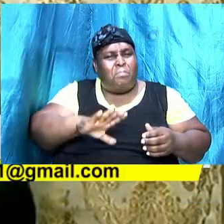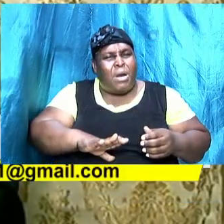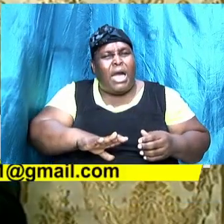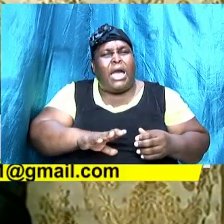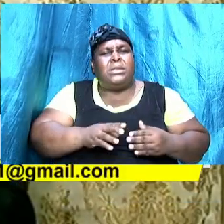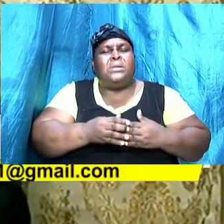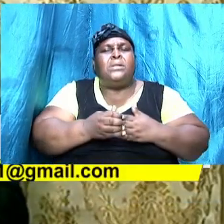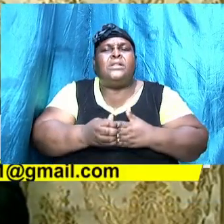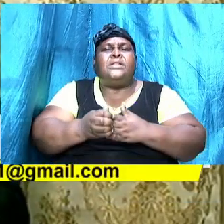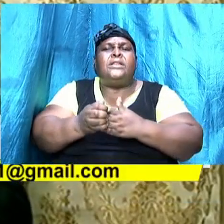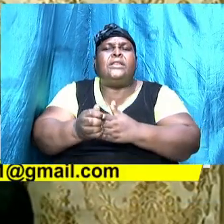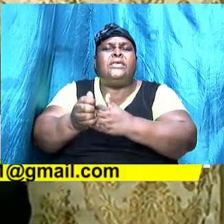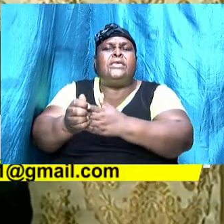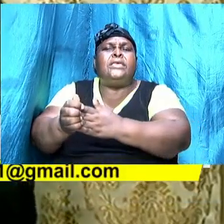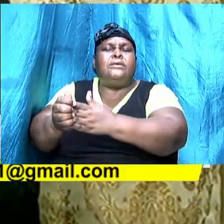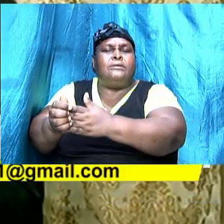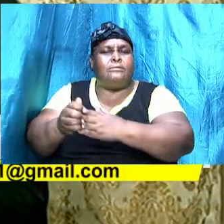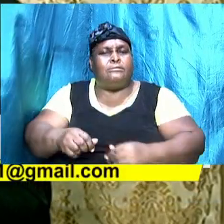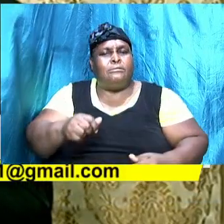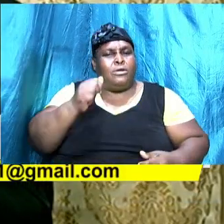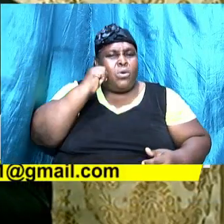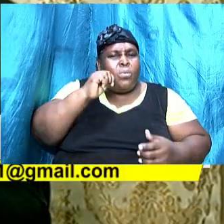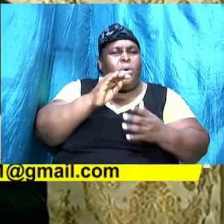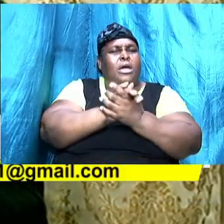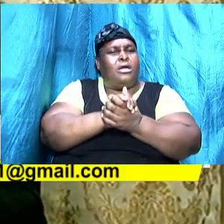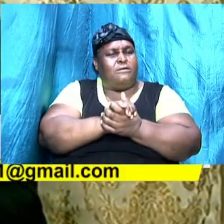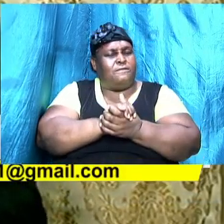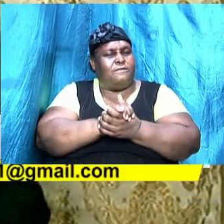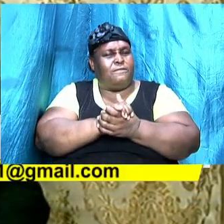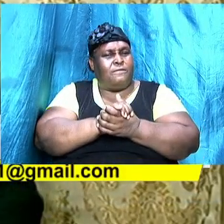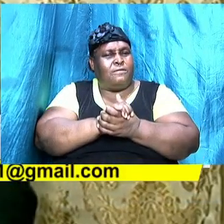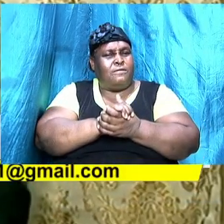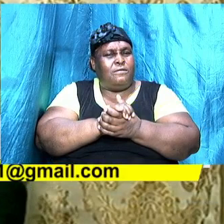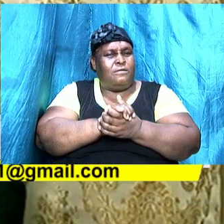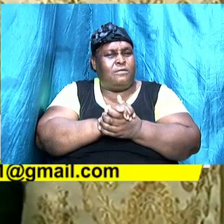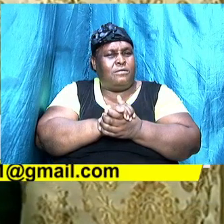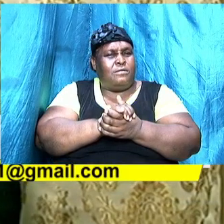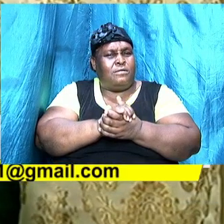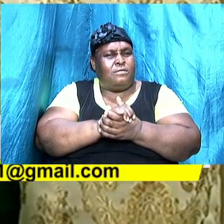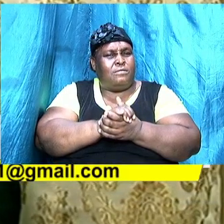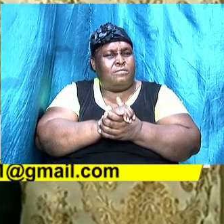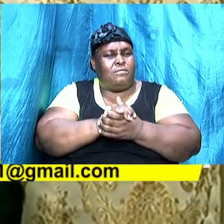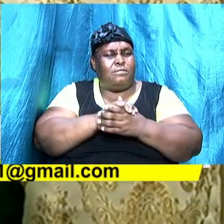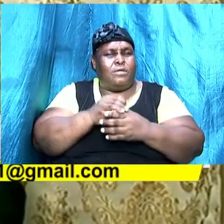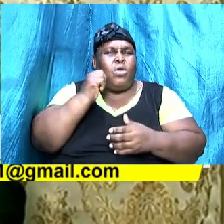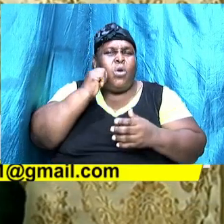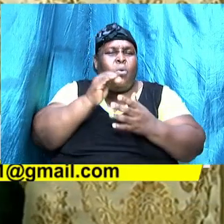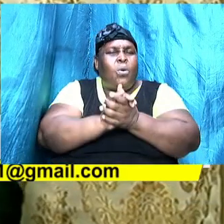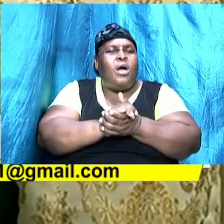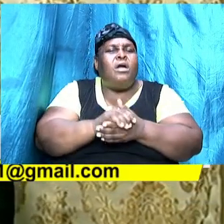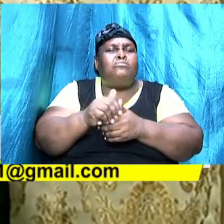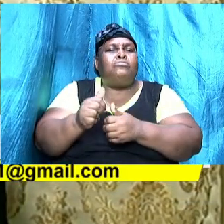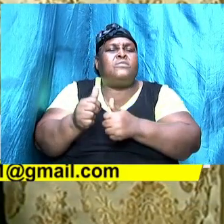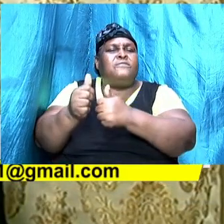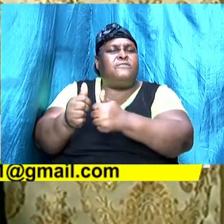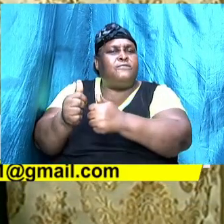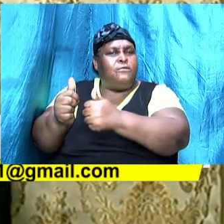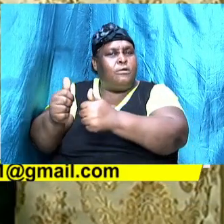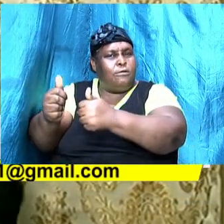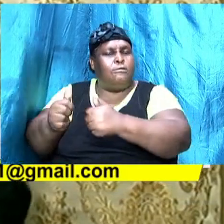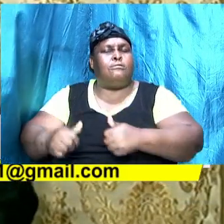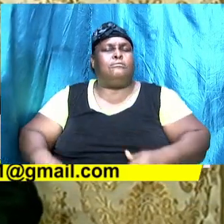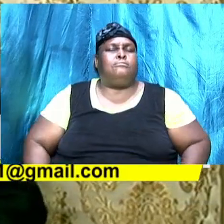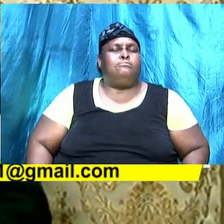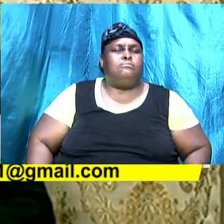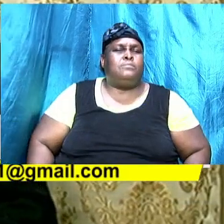don't push, you lead, and your spouses will follow. So those men